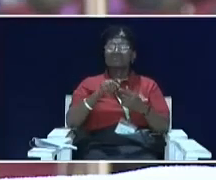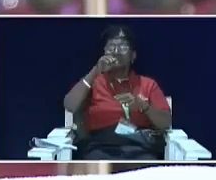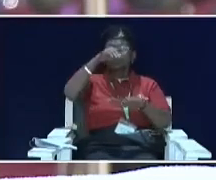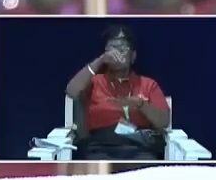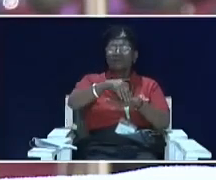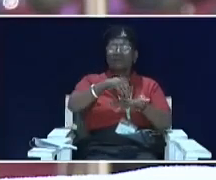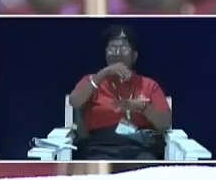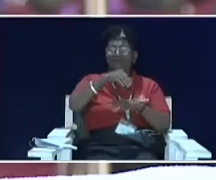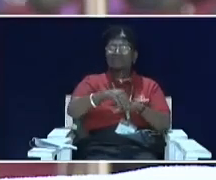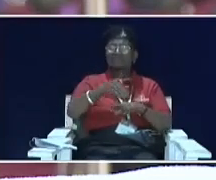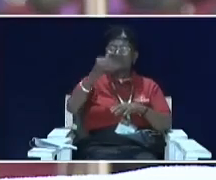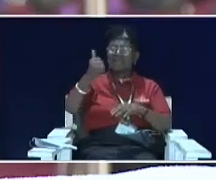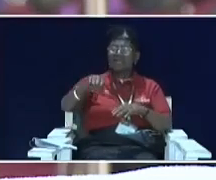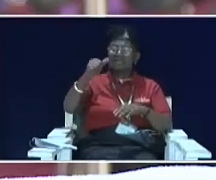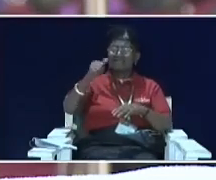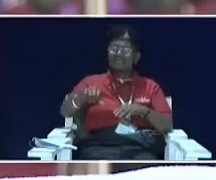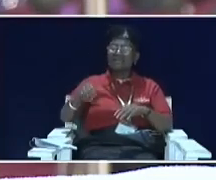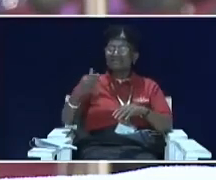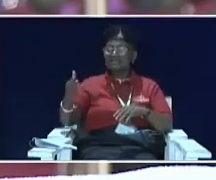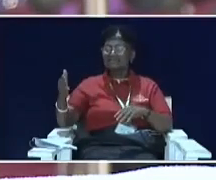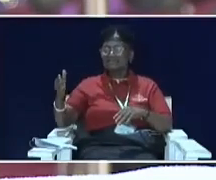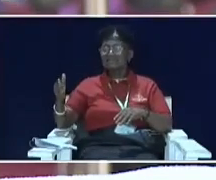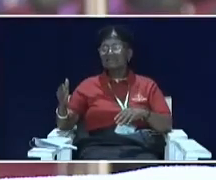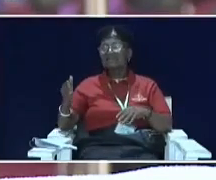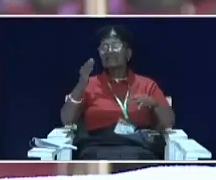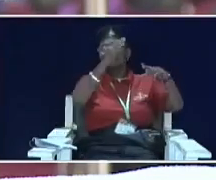Anything blocking my access to you,